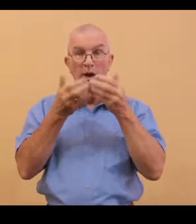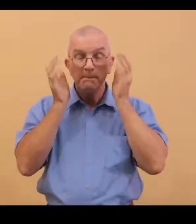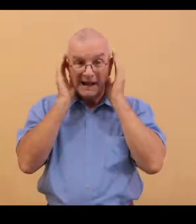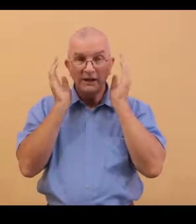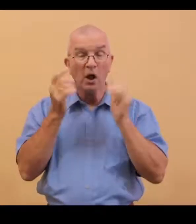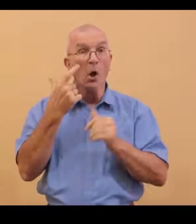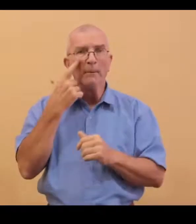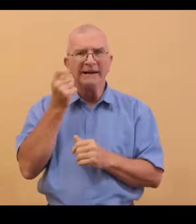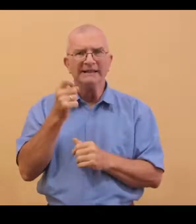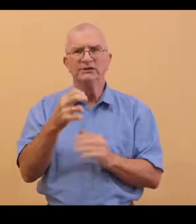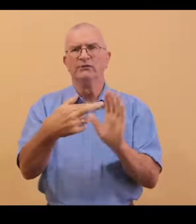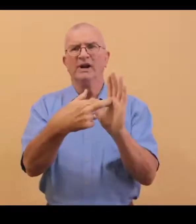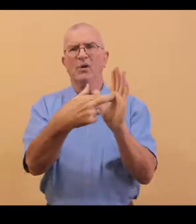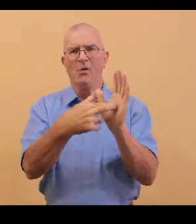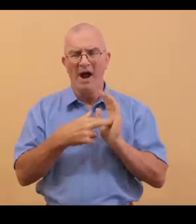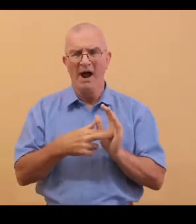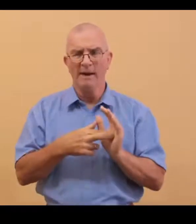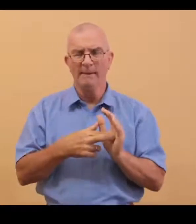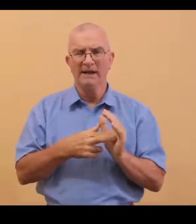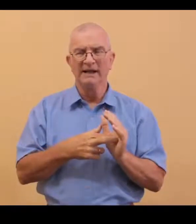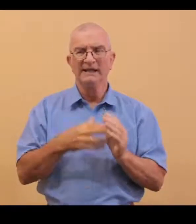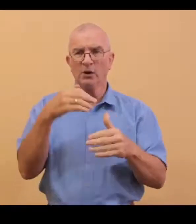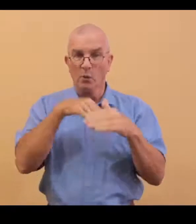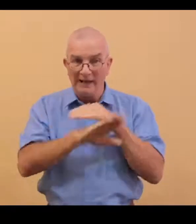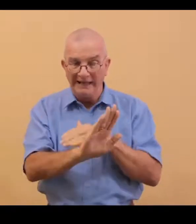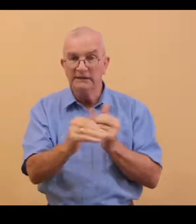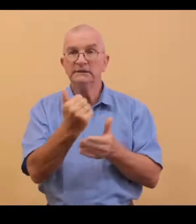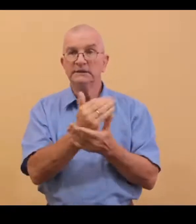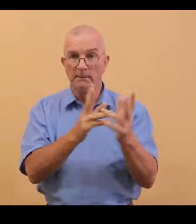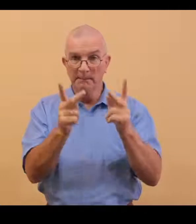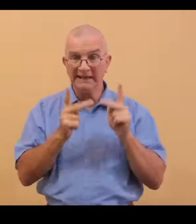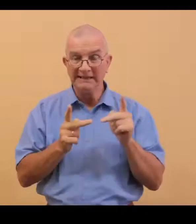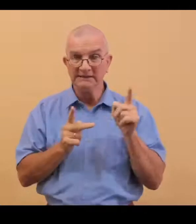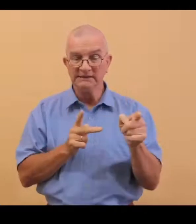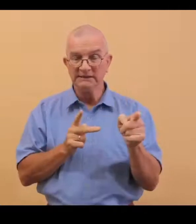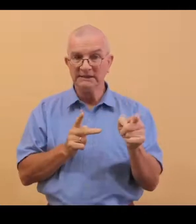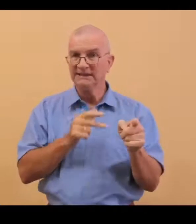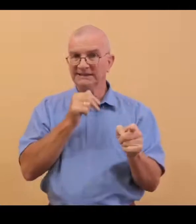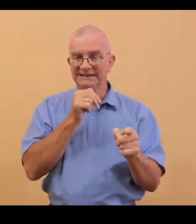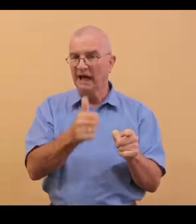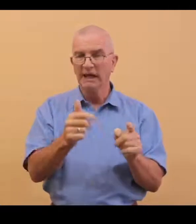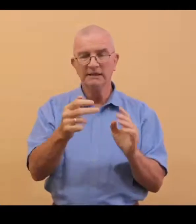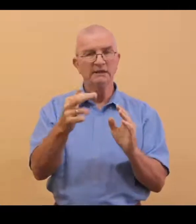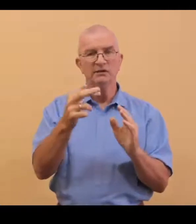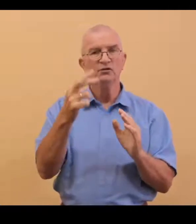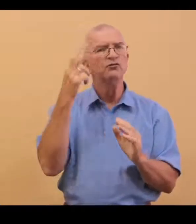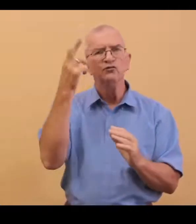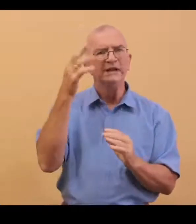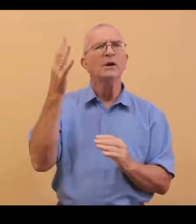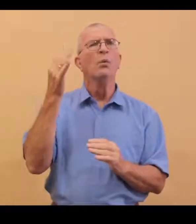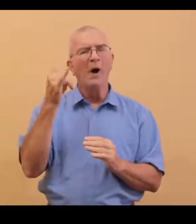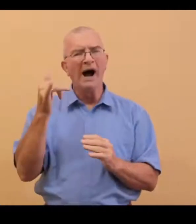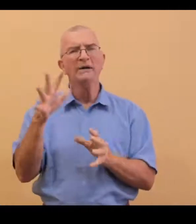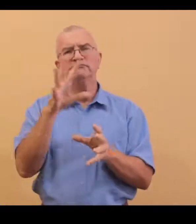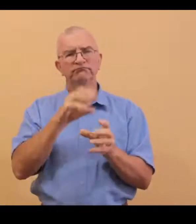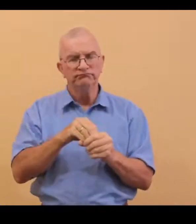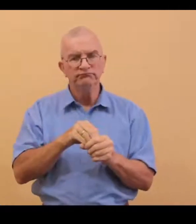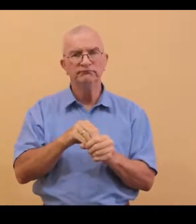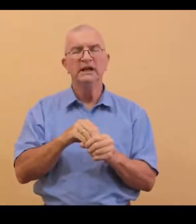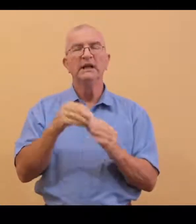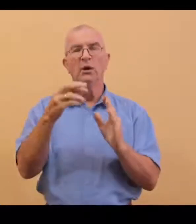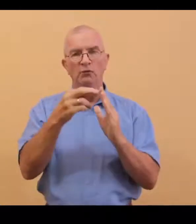only because it is a requirement to enter some public spaces is not the principal reason for its inclusion in